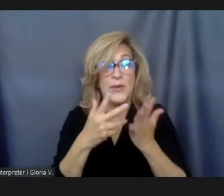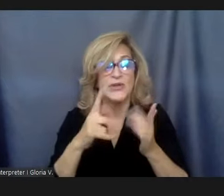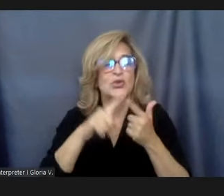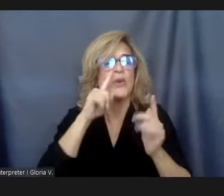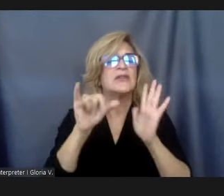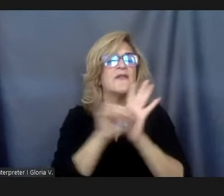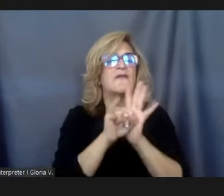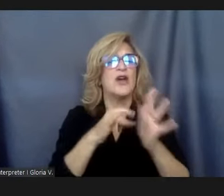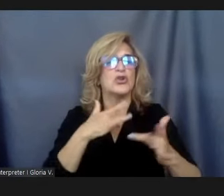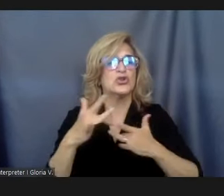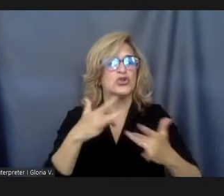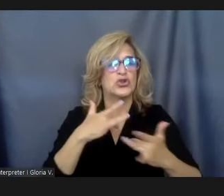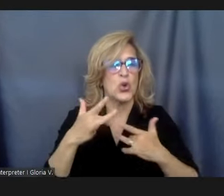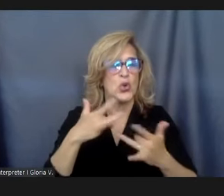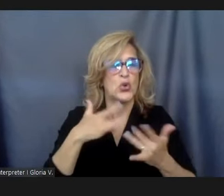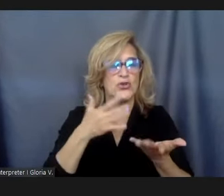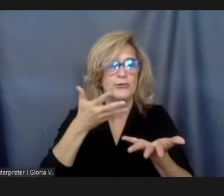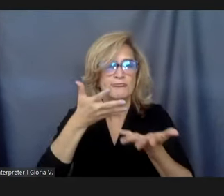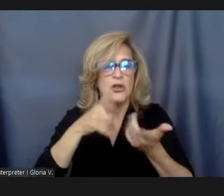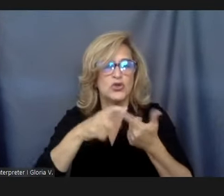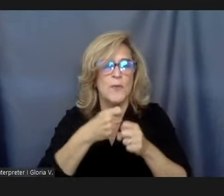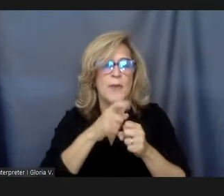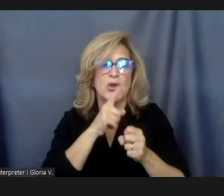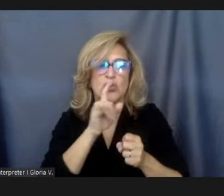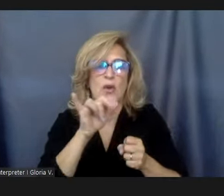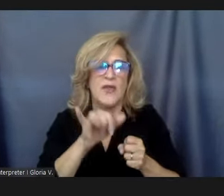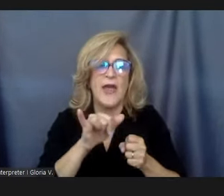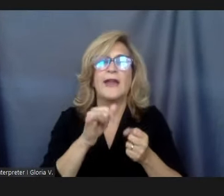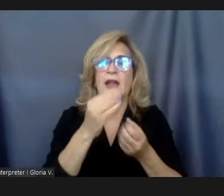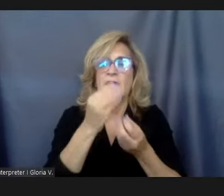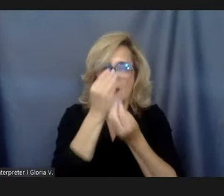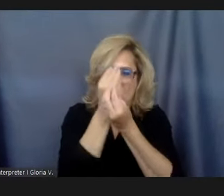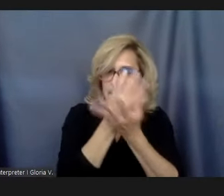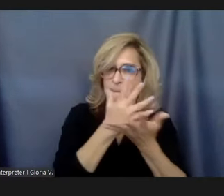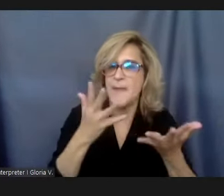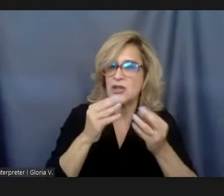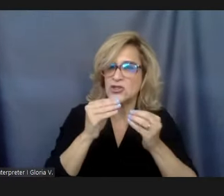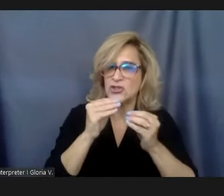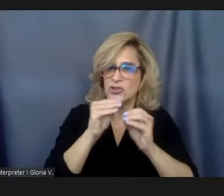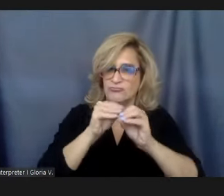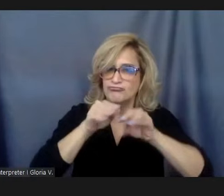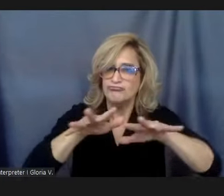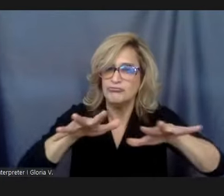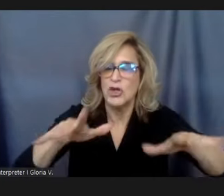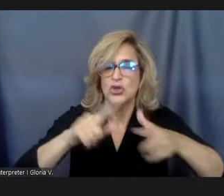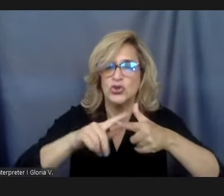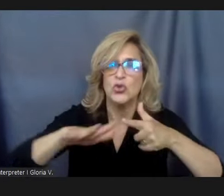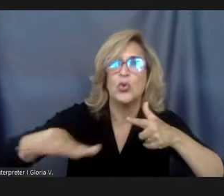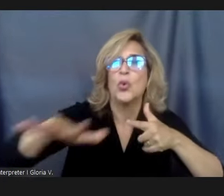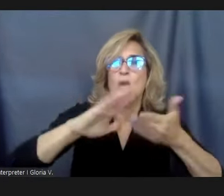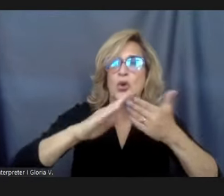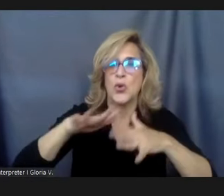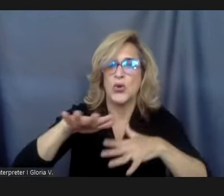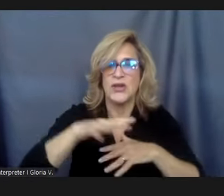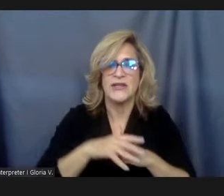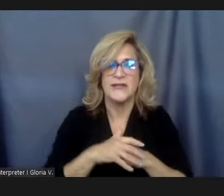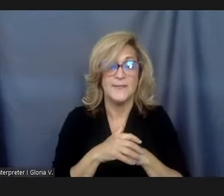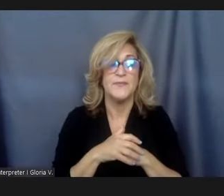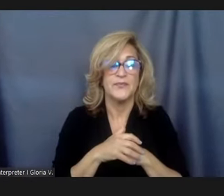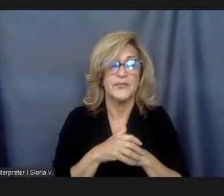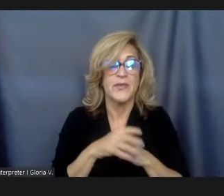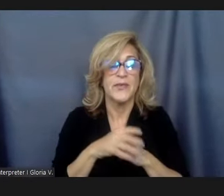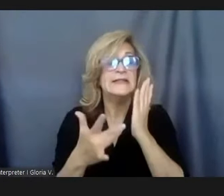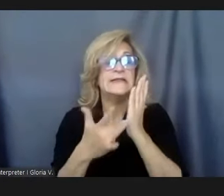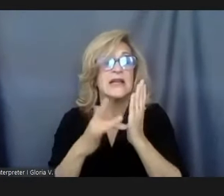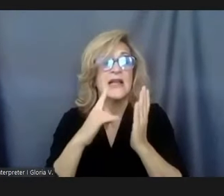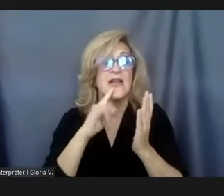and mitigation if needed, and help to ensure information is circulated as widely as possible to the larger communities. The technical advisory